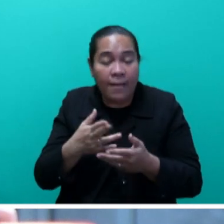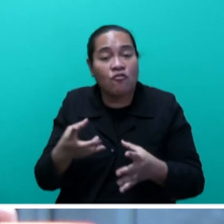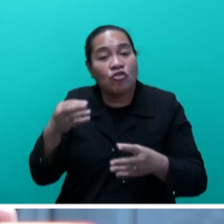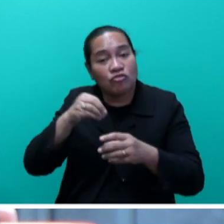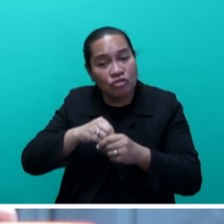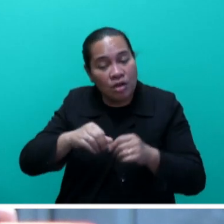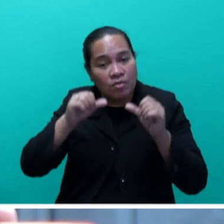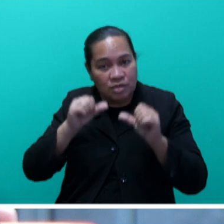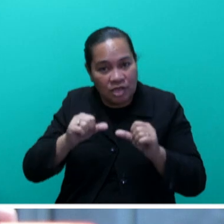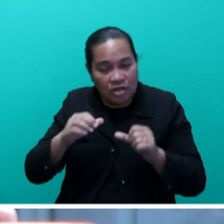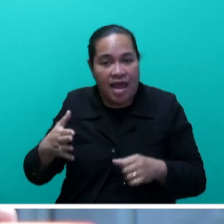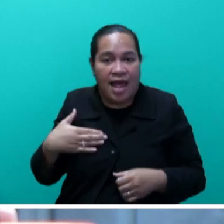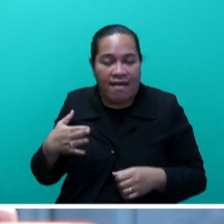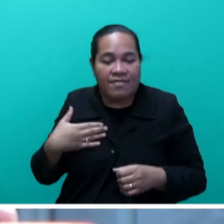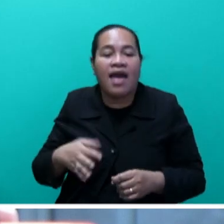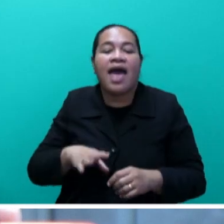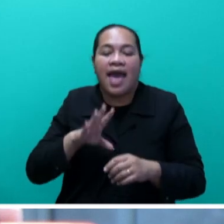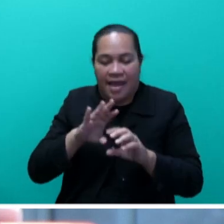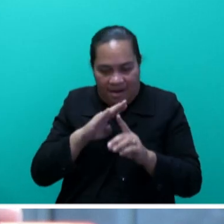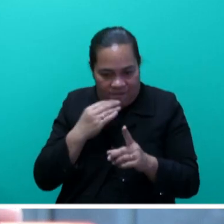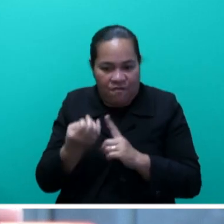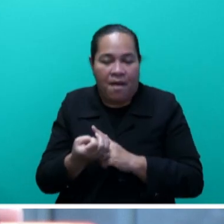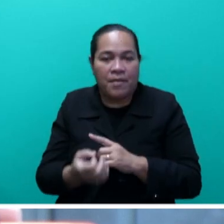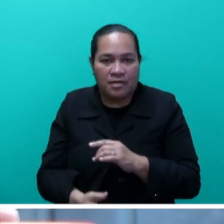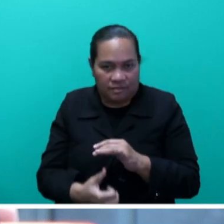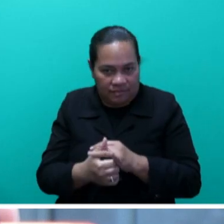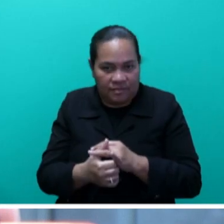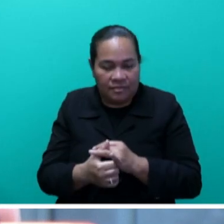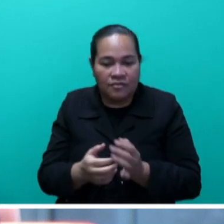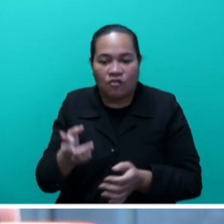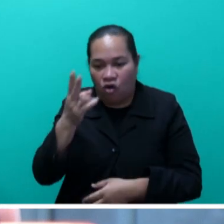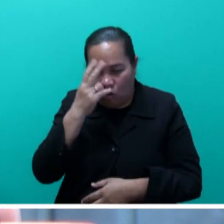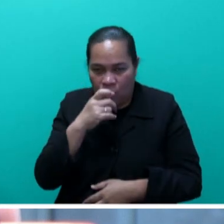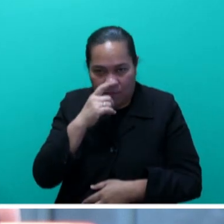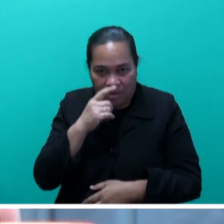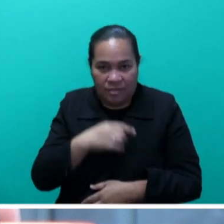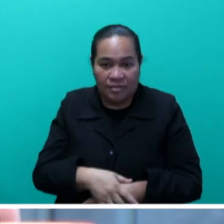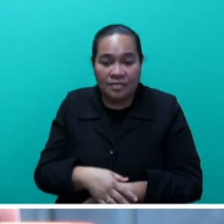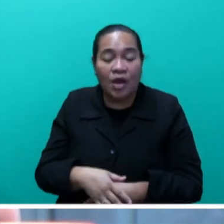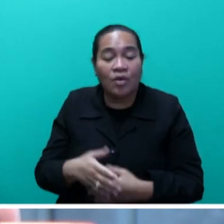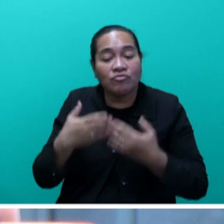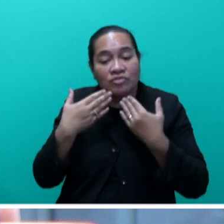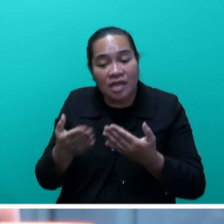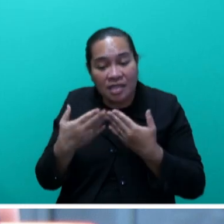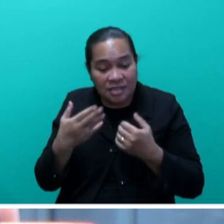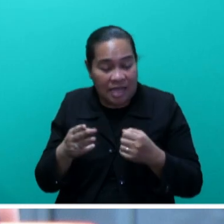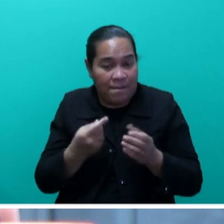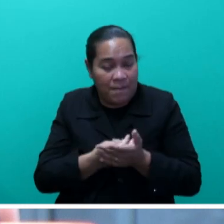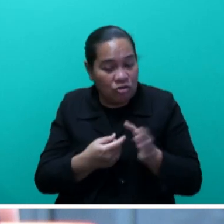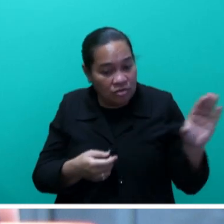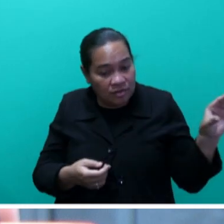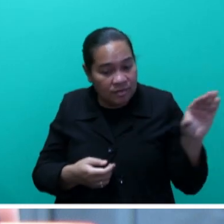protection, health, and enabling environment for older persons. Mr. Speaker, I'd like to acknowledge the allocation of renovation budget for